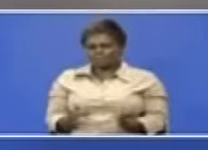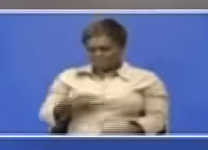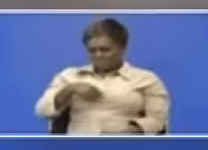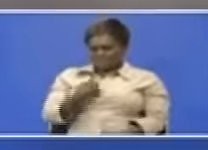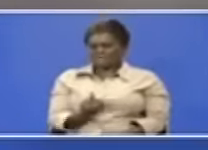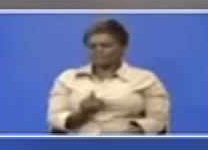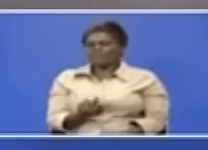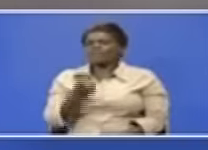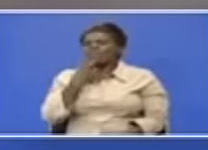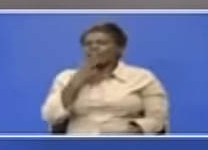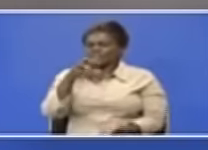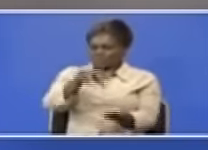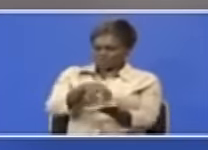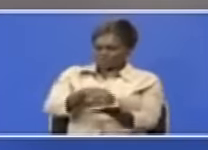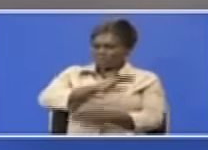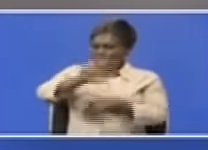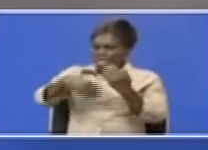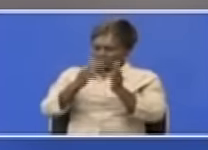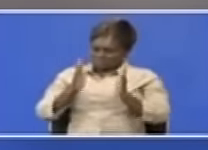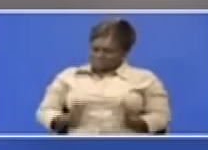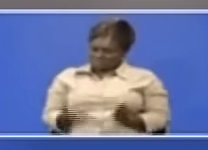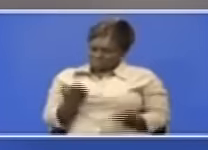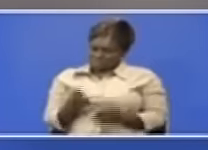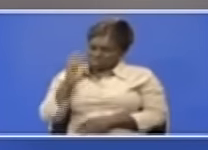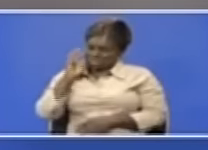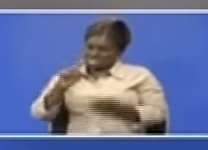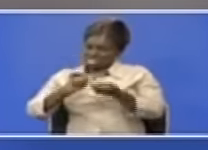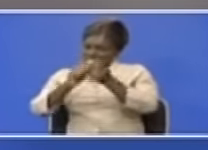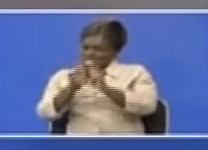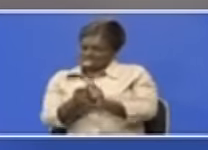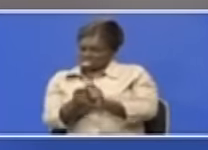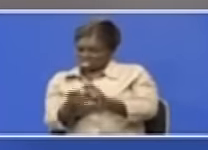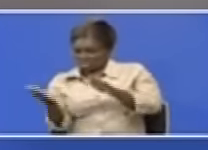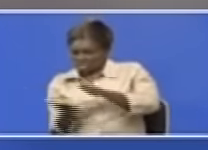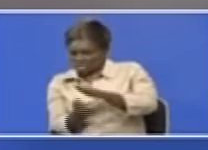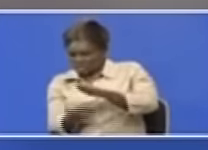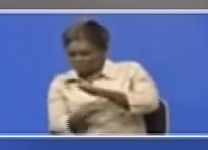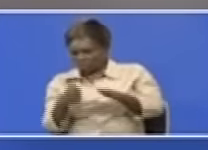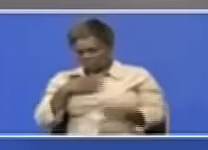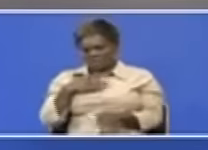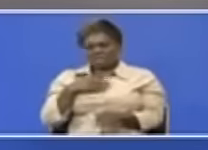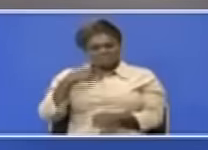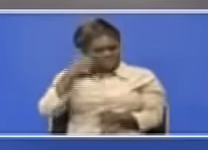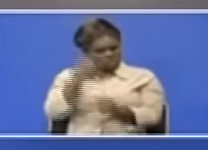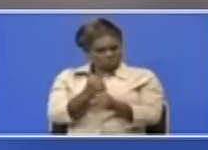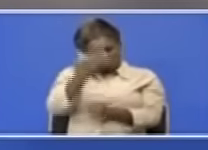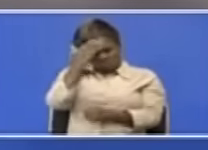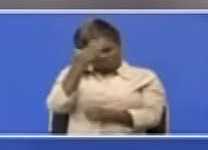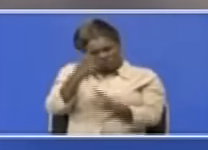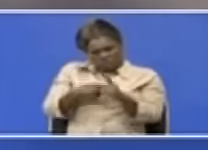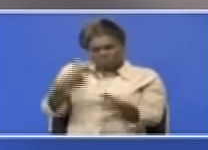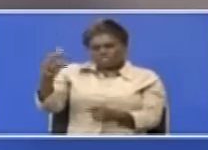not nothing strange. Maybe everybody now is looking at the transition of John Baraza as my deputy coach. I did this since